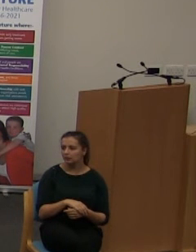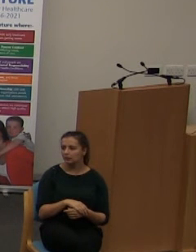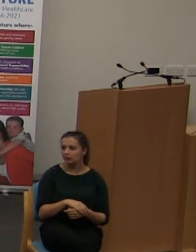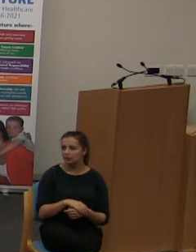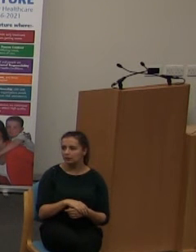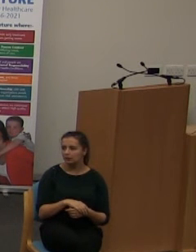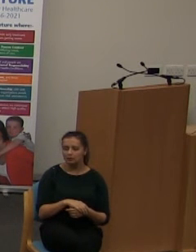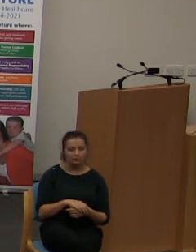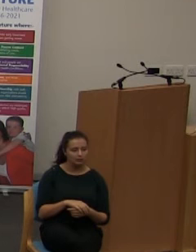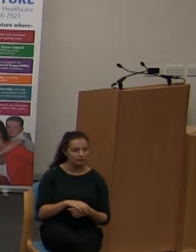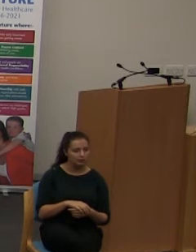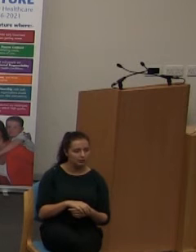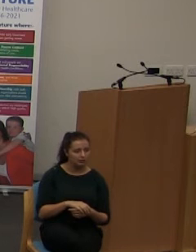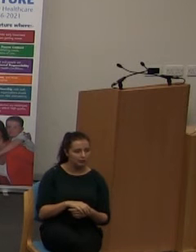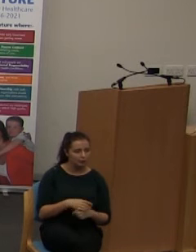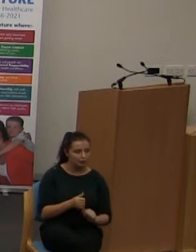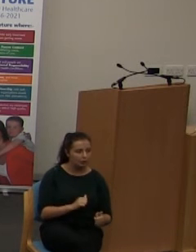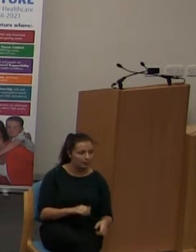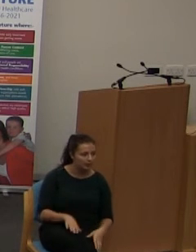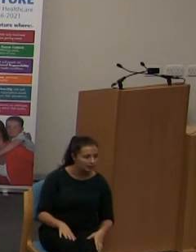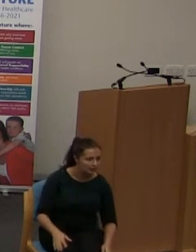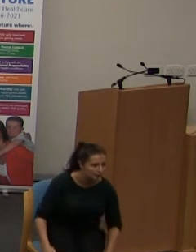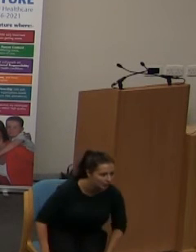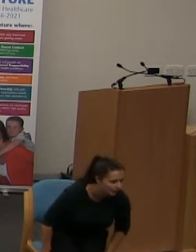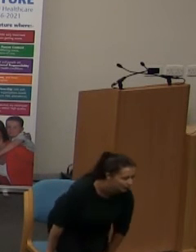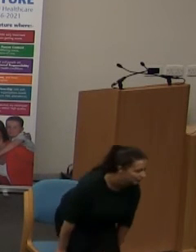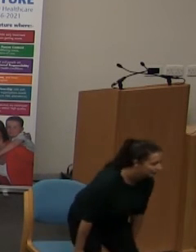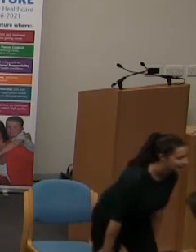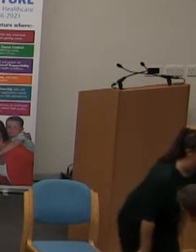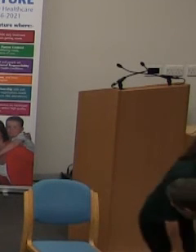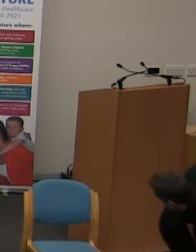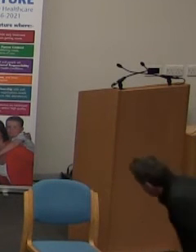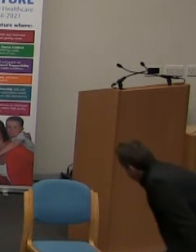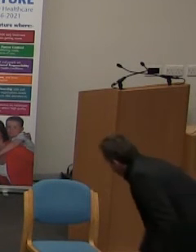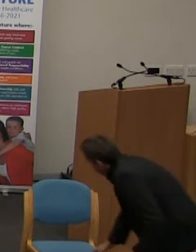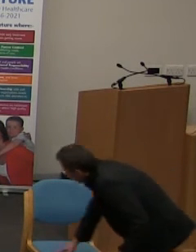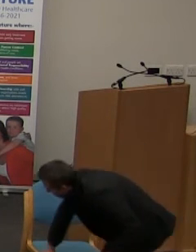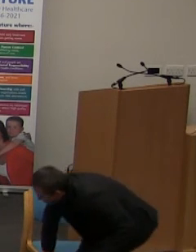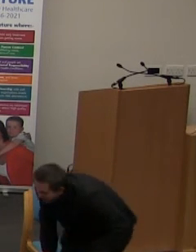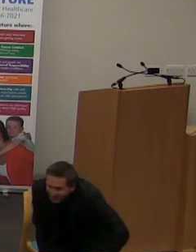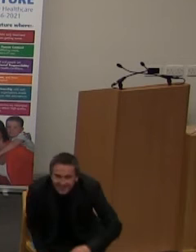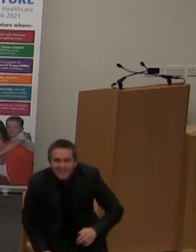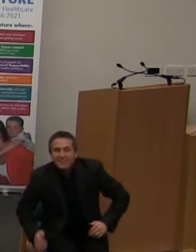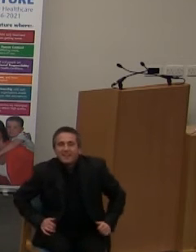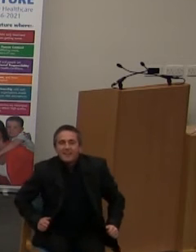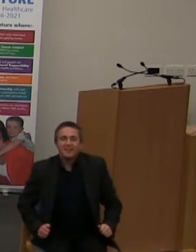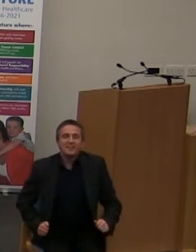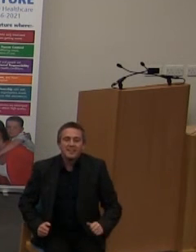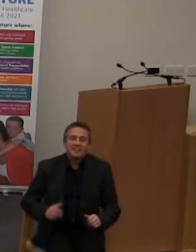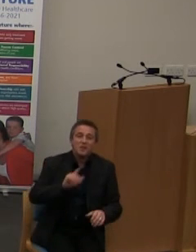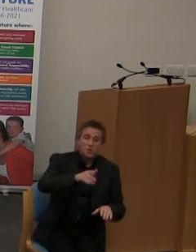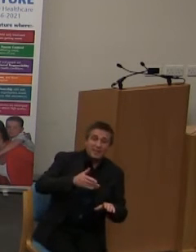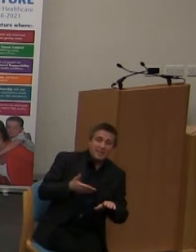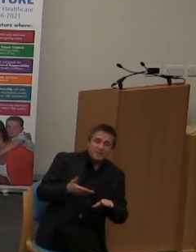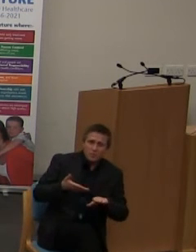give some additional information around osteoporosis. So you're right to raise the CAMHS service. It has been an issue for us, as you see. We have worked